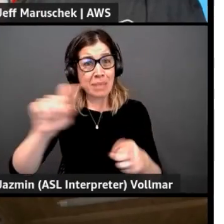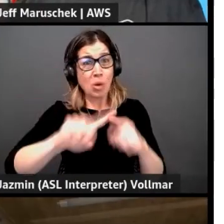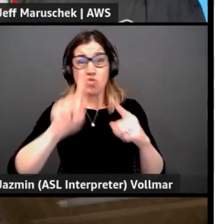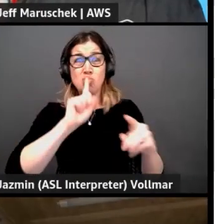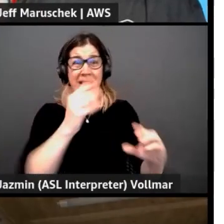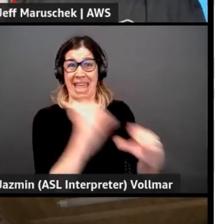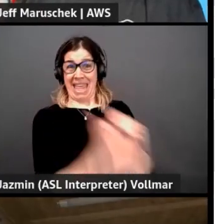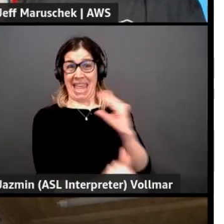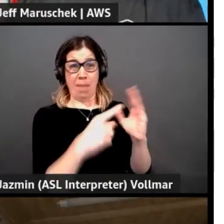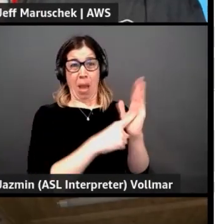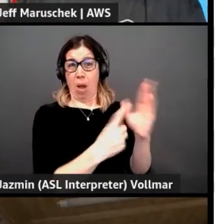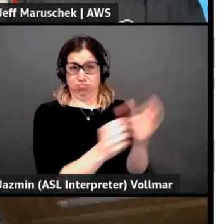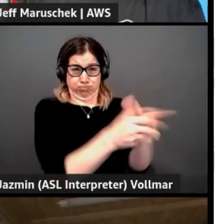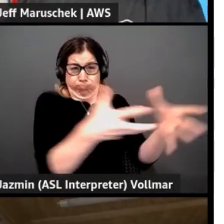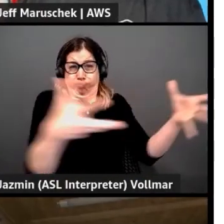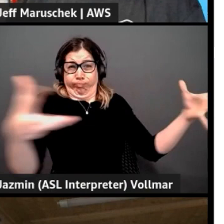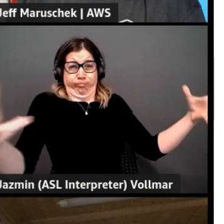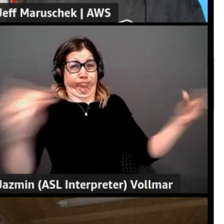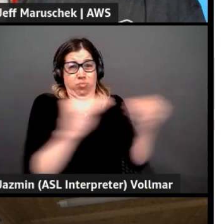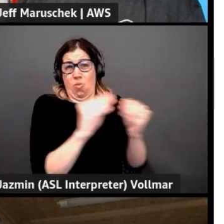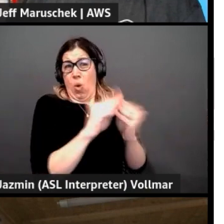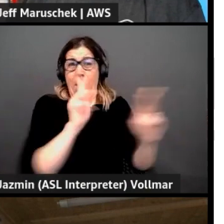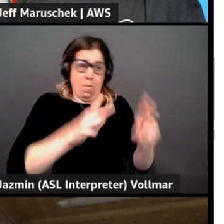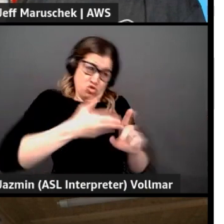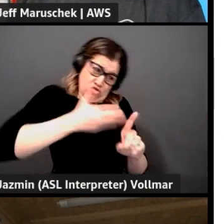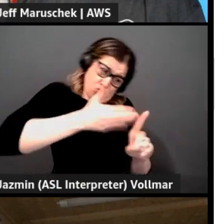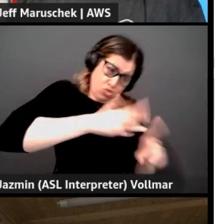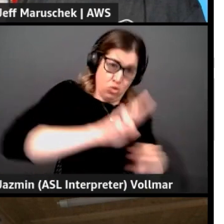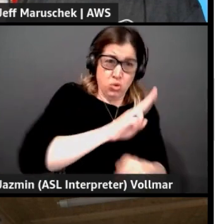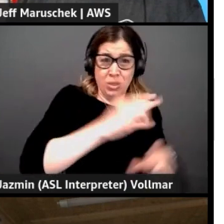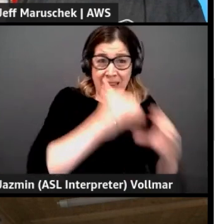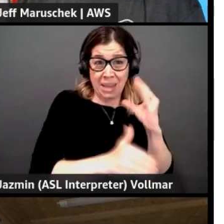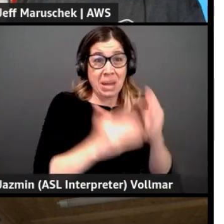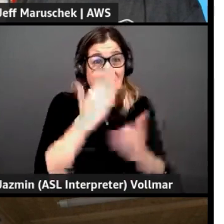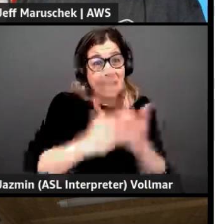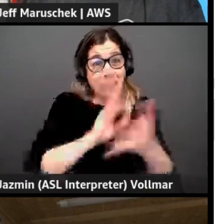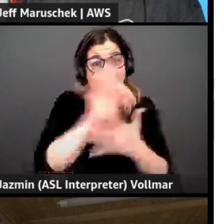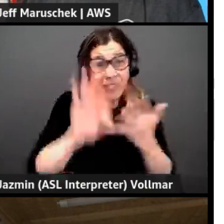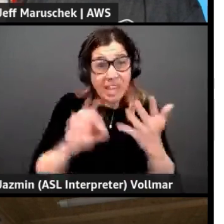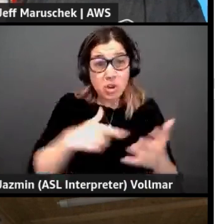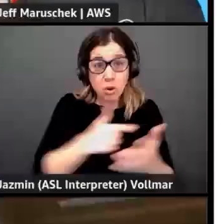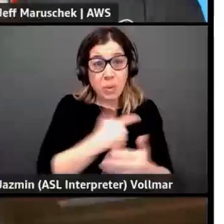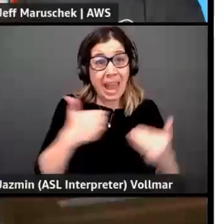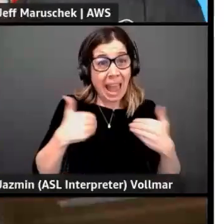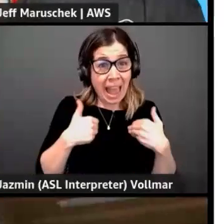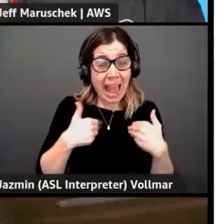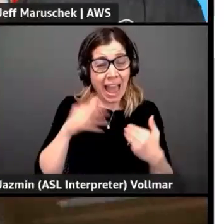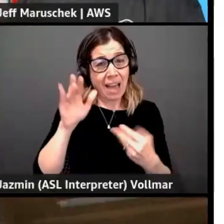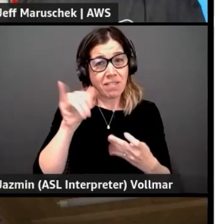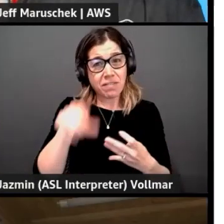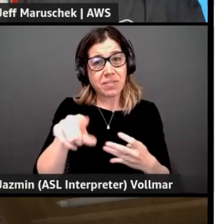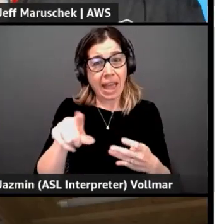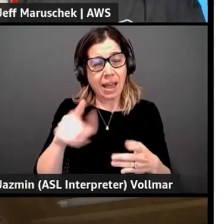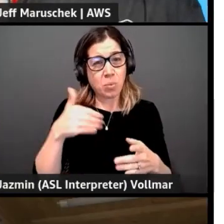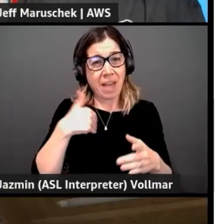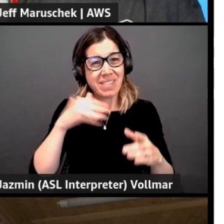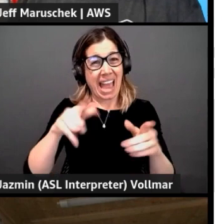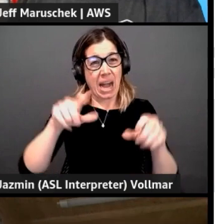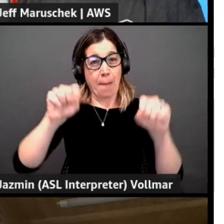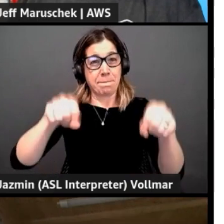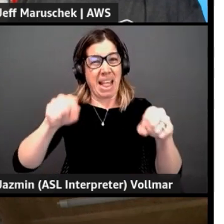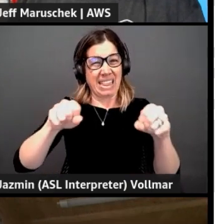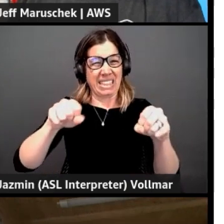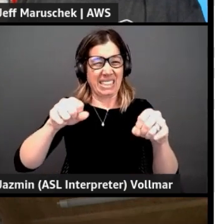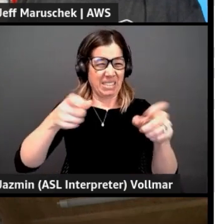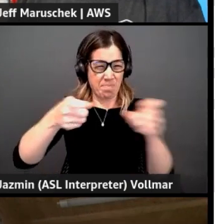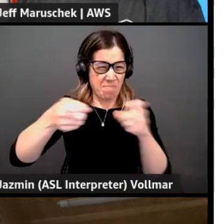It is ubiquitous. It's a high ROI. Some of the features we've released Virtual Deliverability Manager, a really cool feature around, gives you really deep